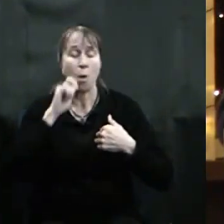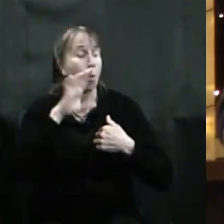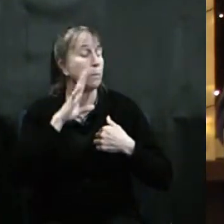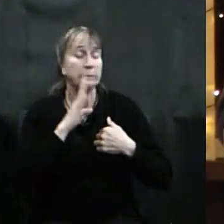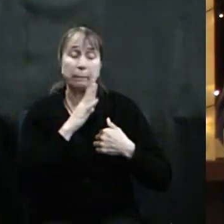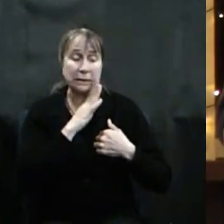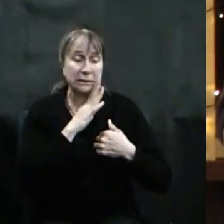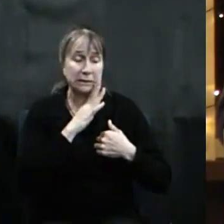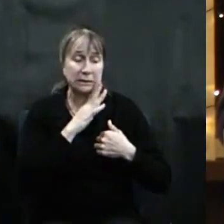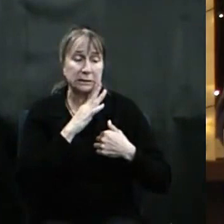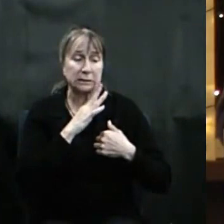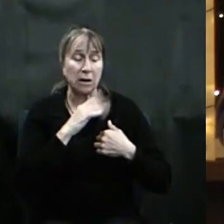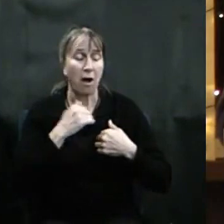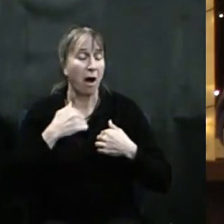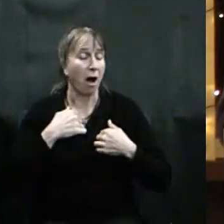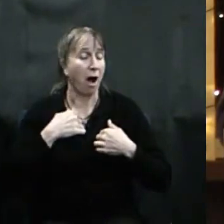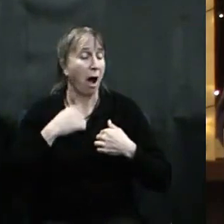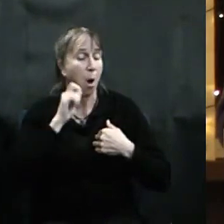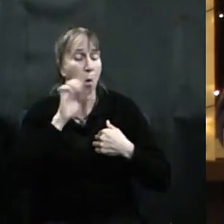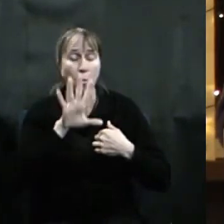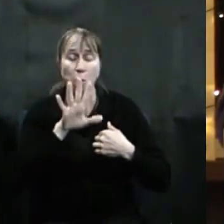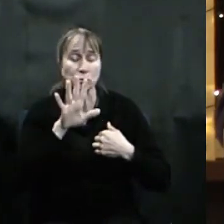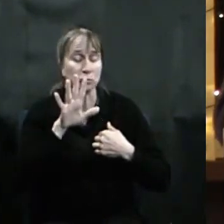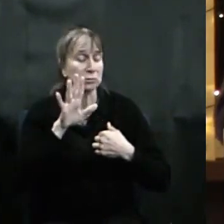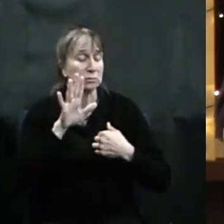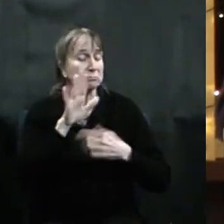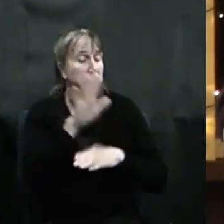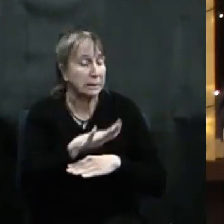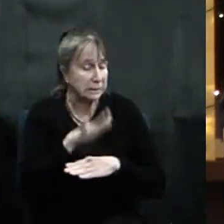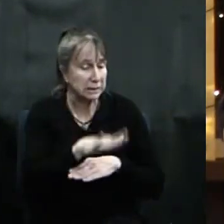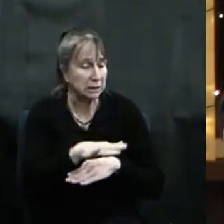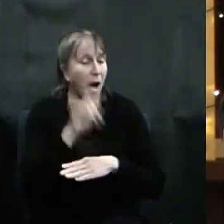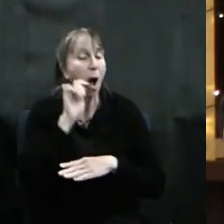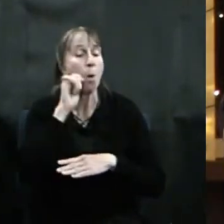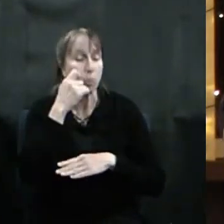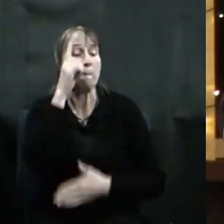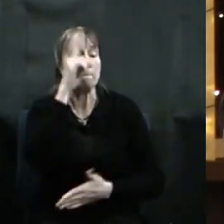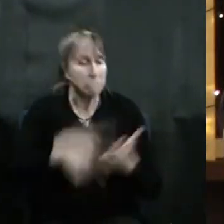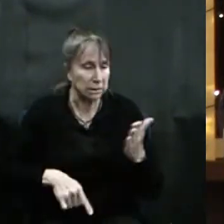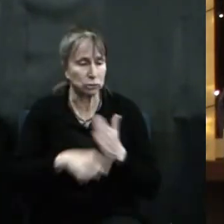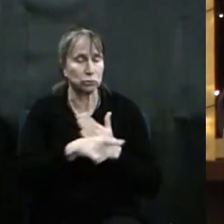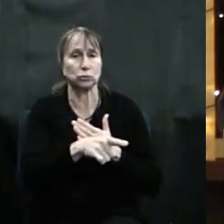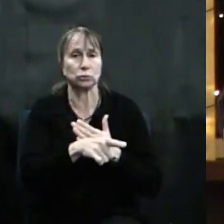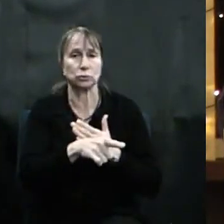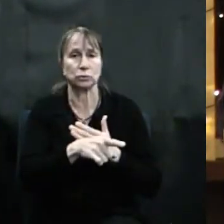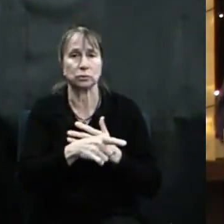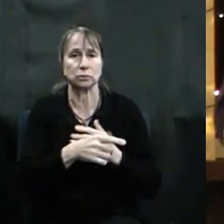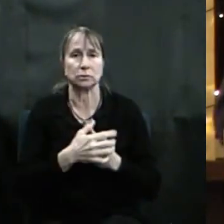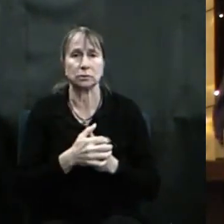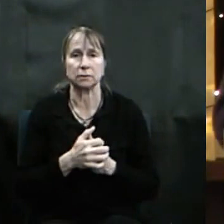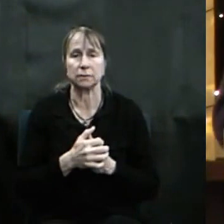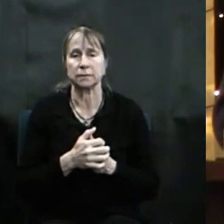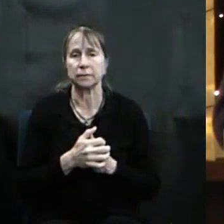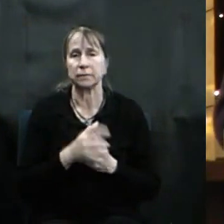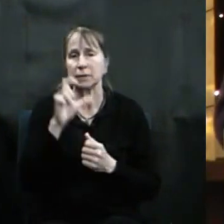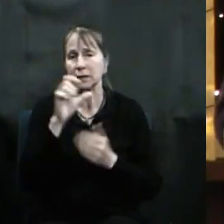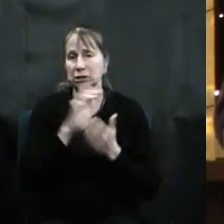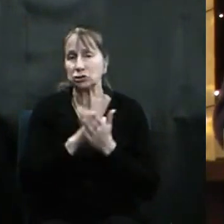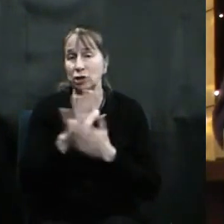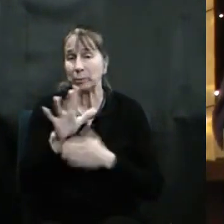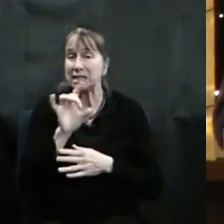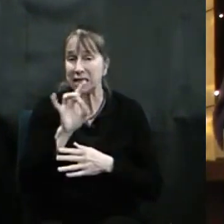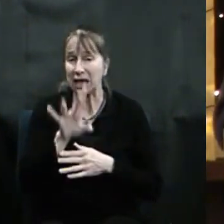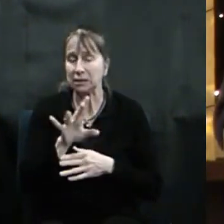pity. I will bring their deeds upon their heads. We've already seen that. But chapter 10 is a really horrific